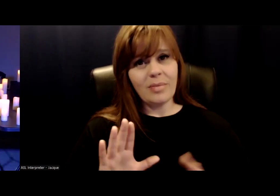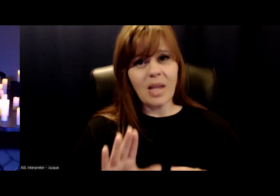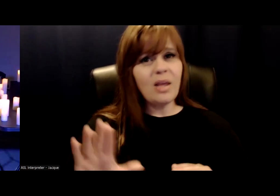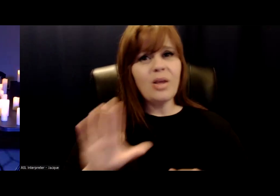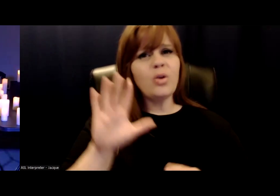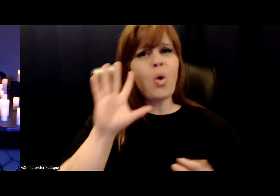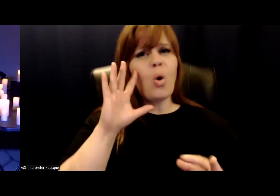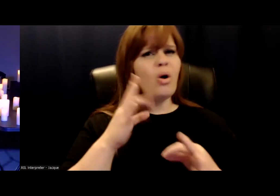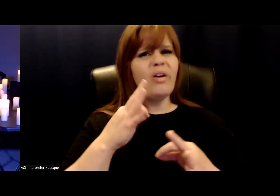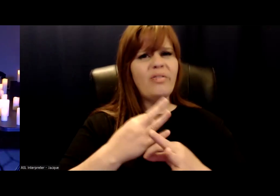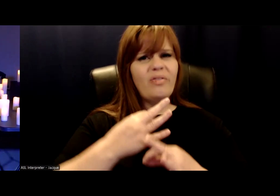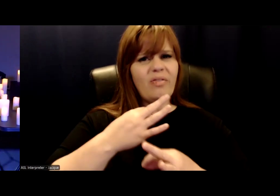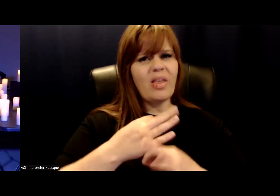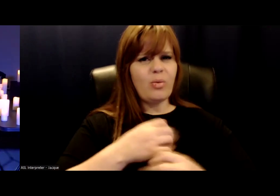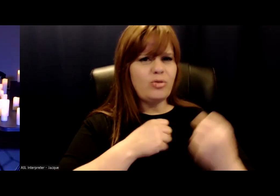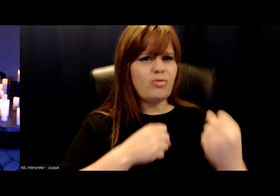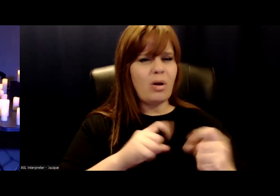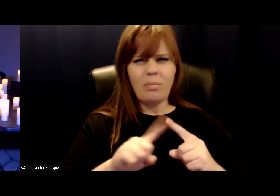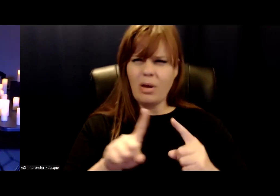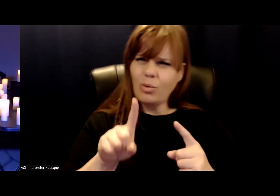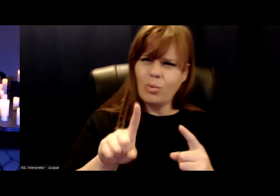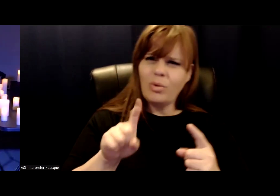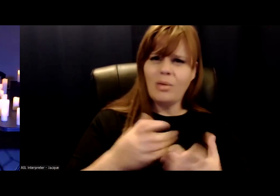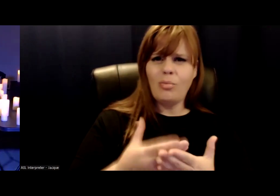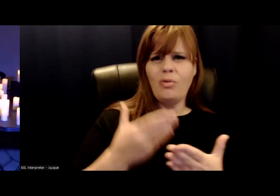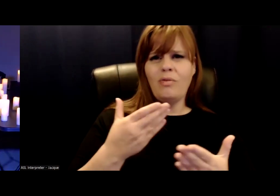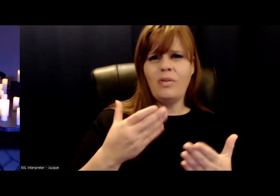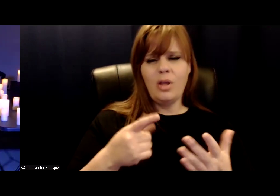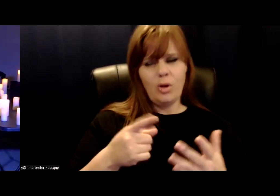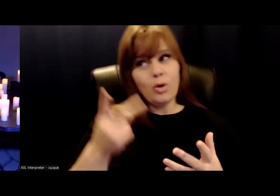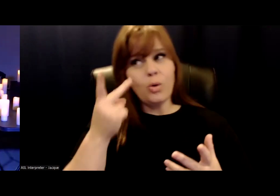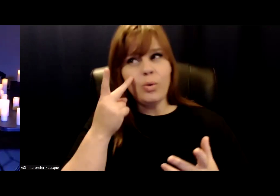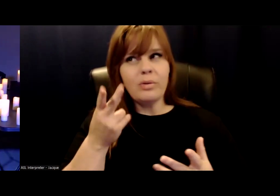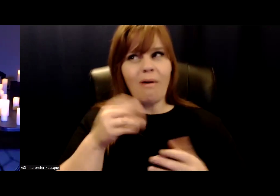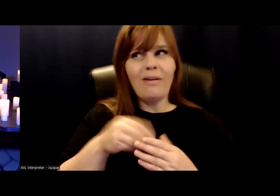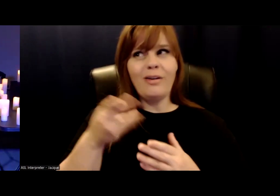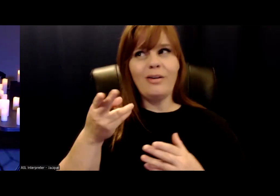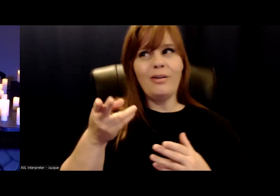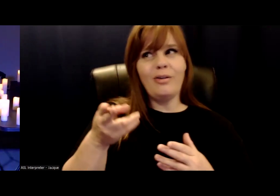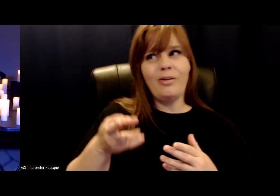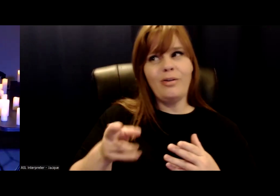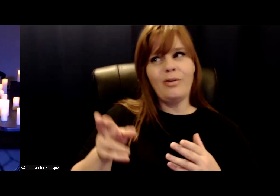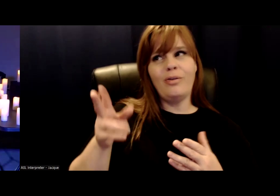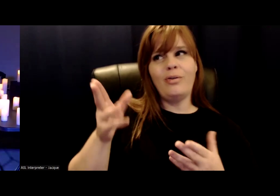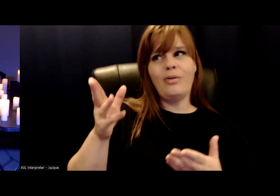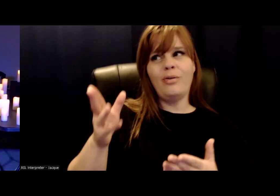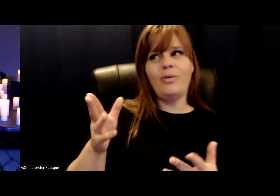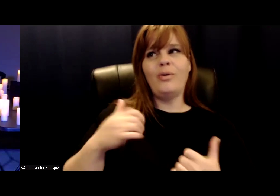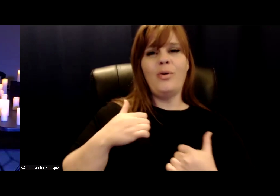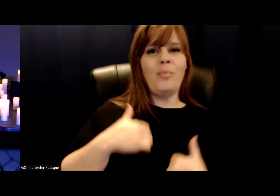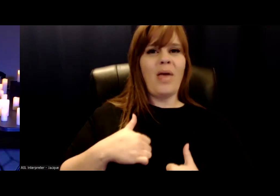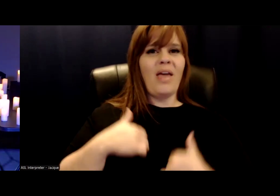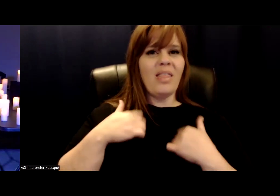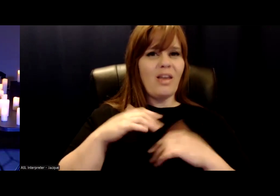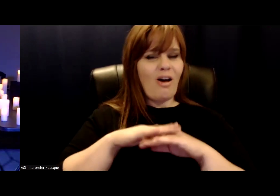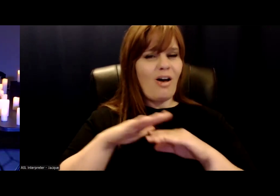Faith was strong, but you needed proof. You saw her bathing on the